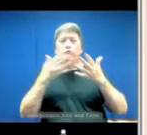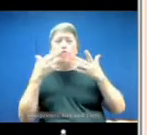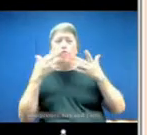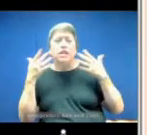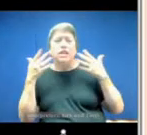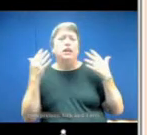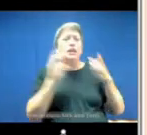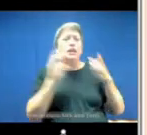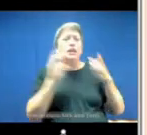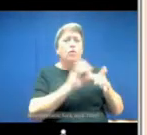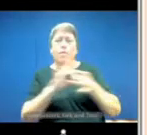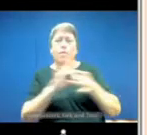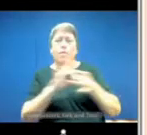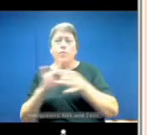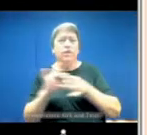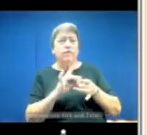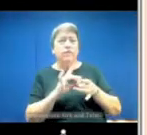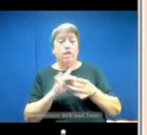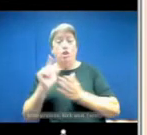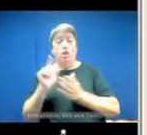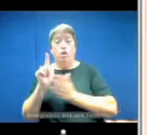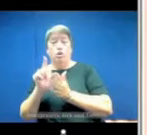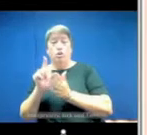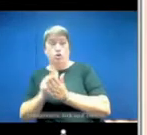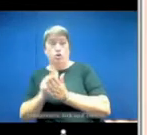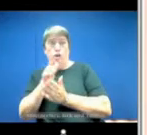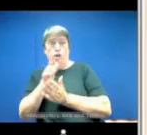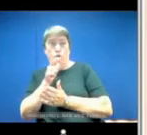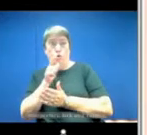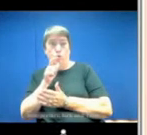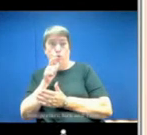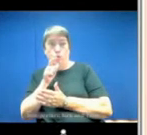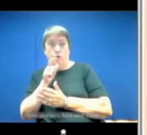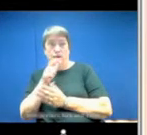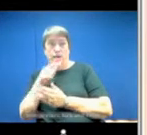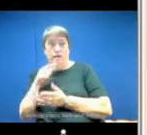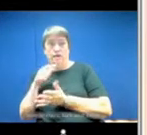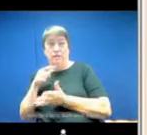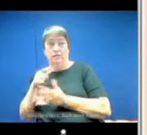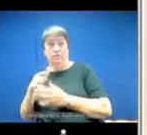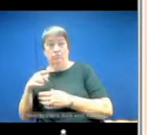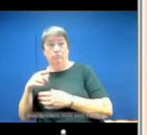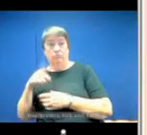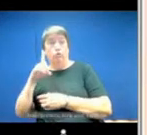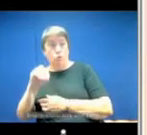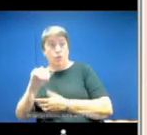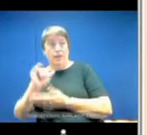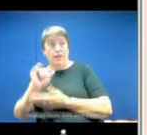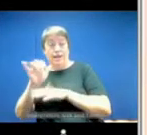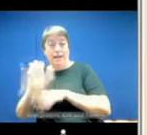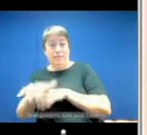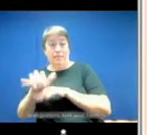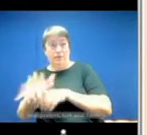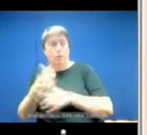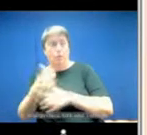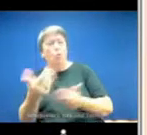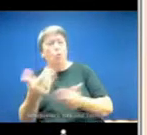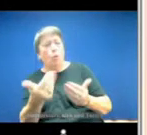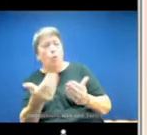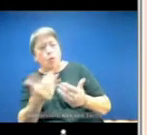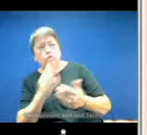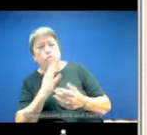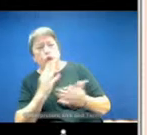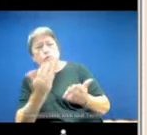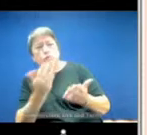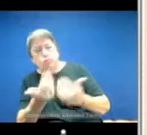the witness to ramble. And the attorney defending the deposition wants the witness to say as little as possible.